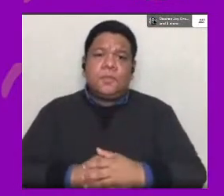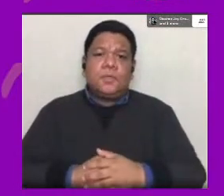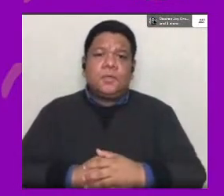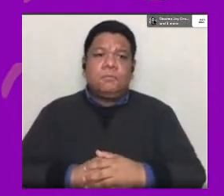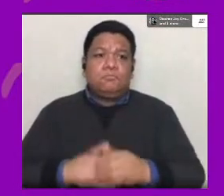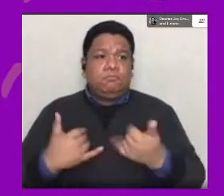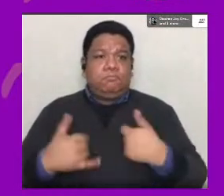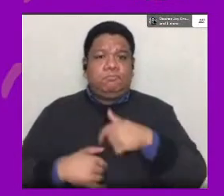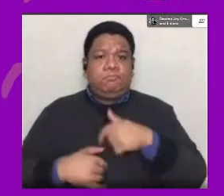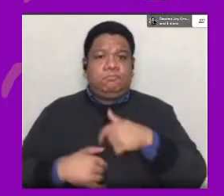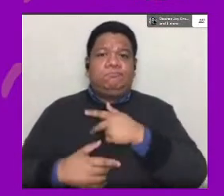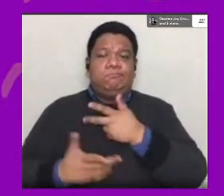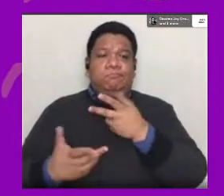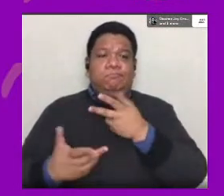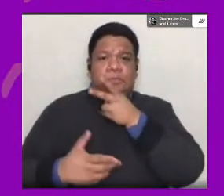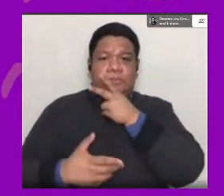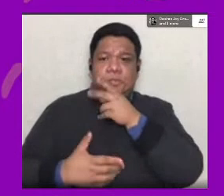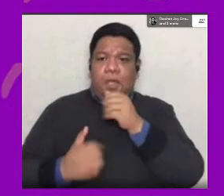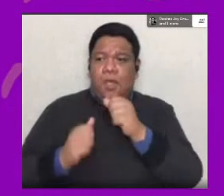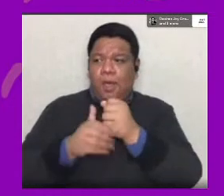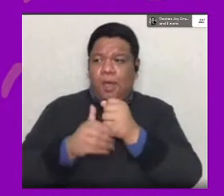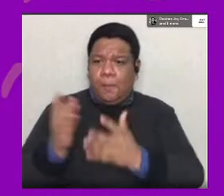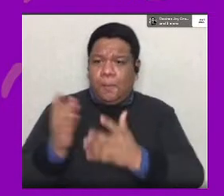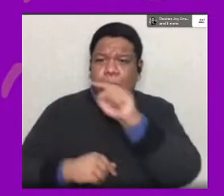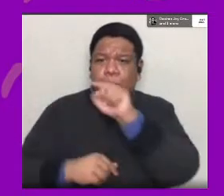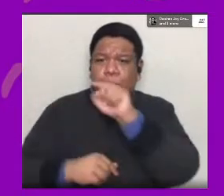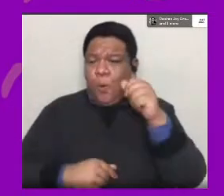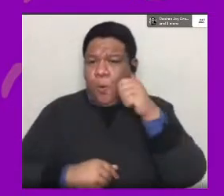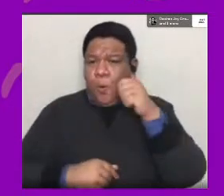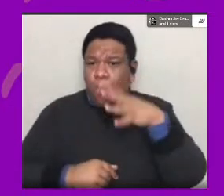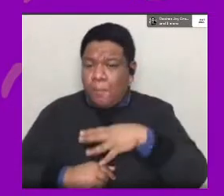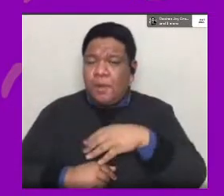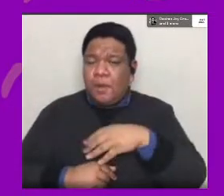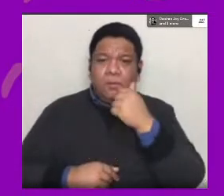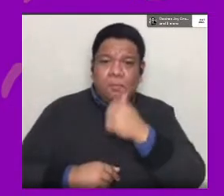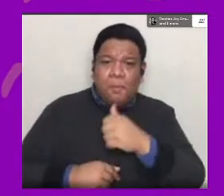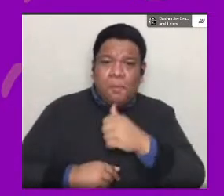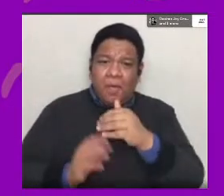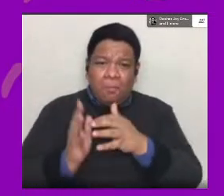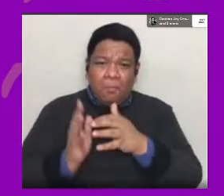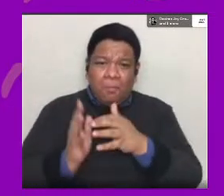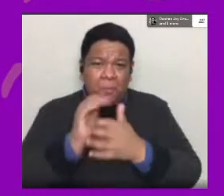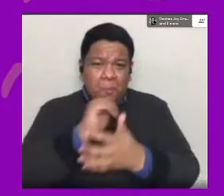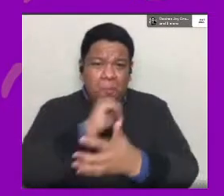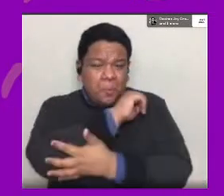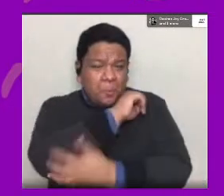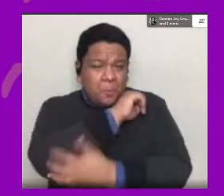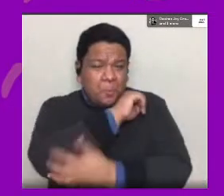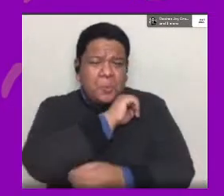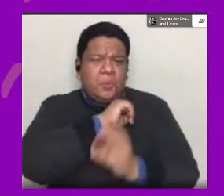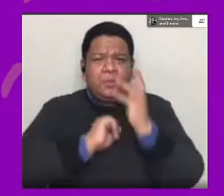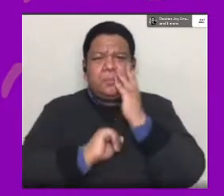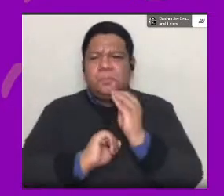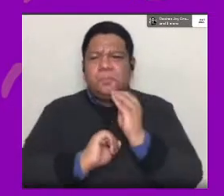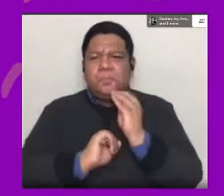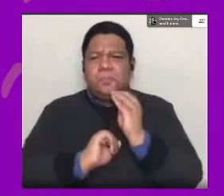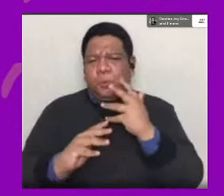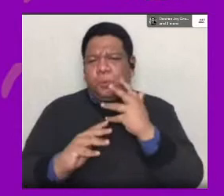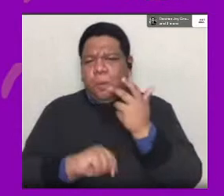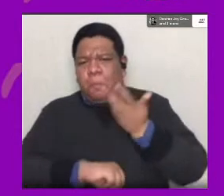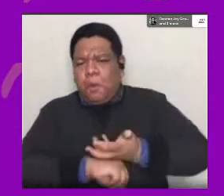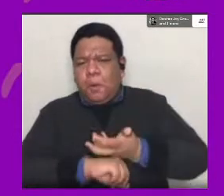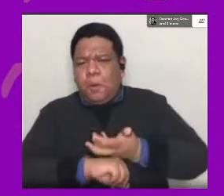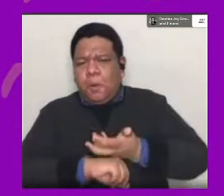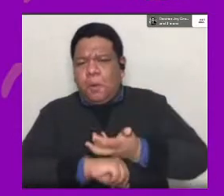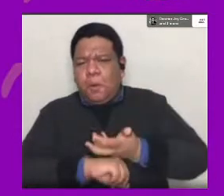suspected, vulnerable women and girls across multiple marginalized communities experienced the hardships most